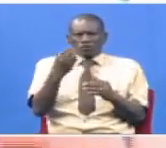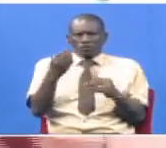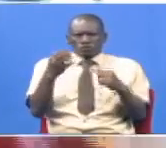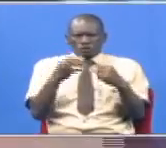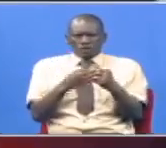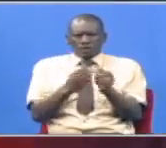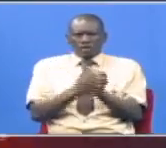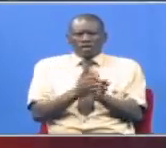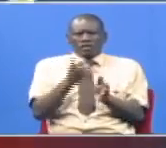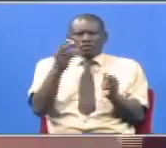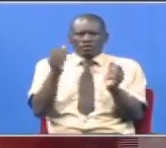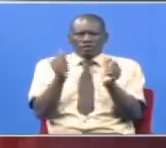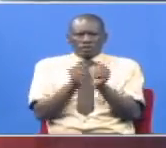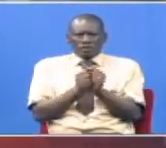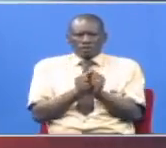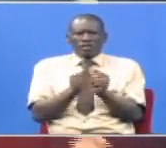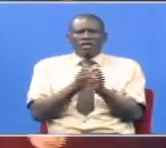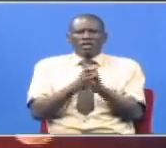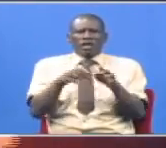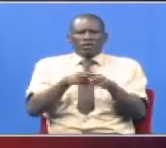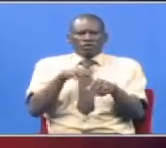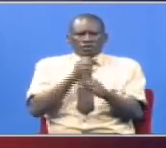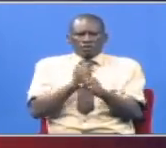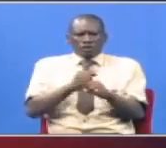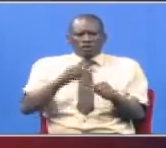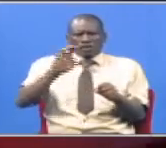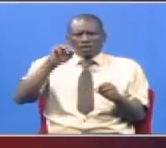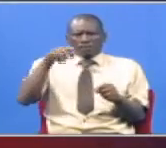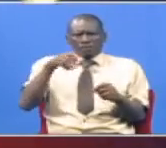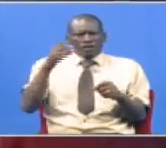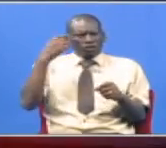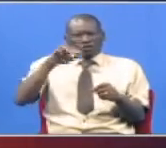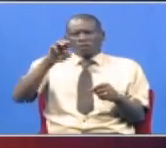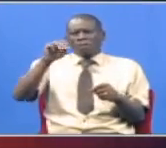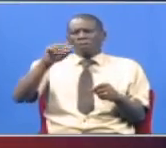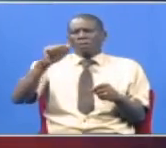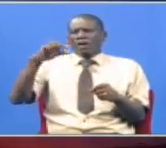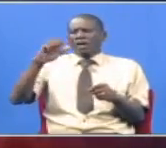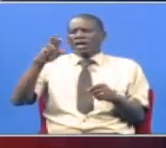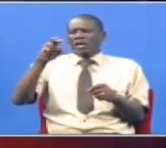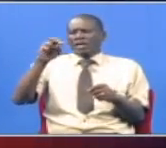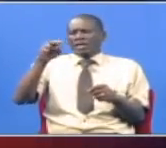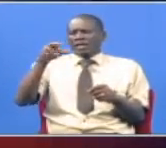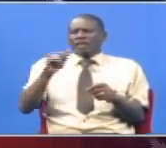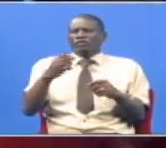and 2010. He has served as a Member of Parliament for Magarini from